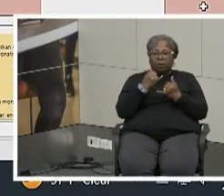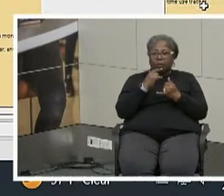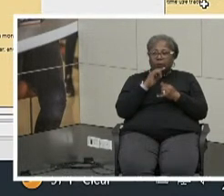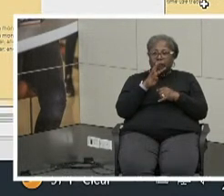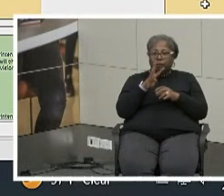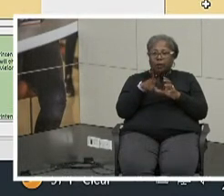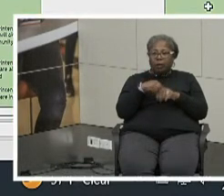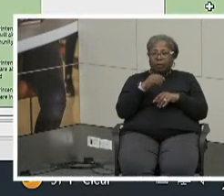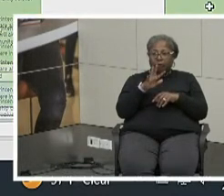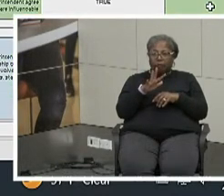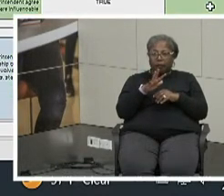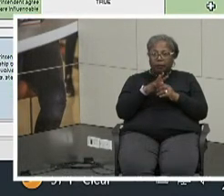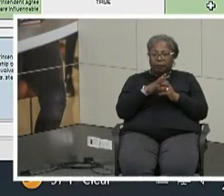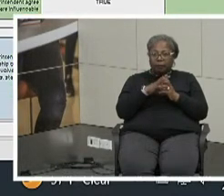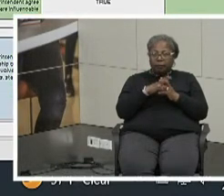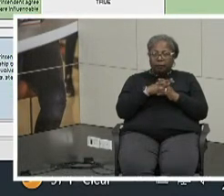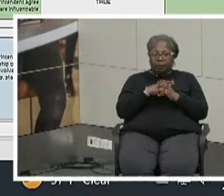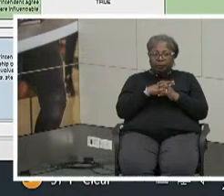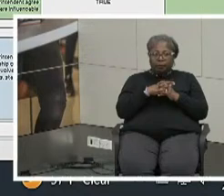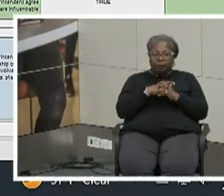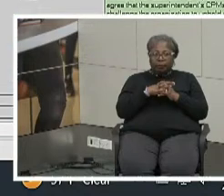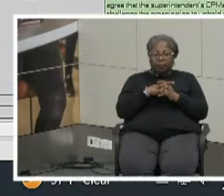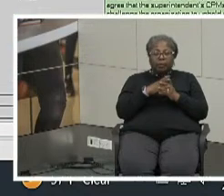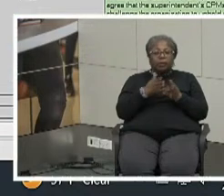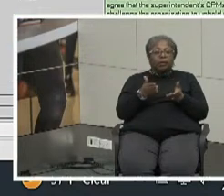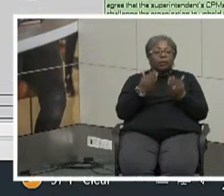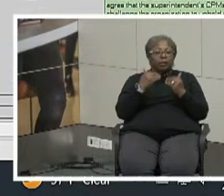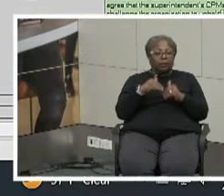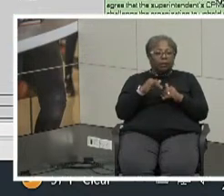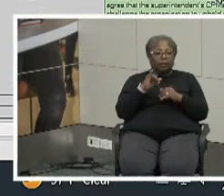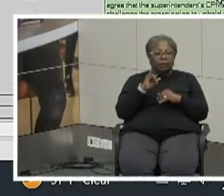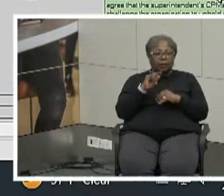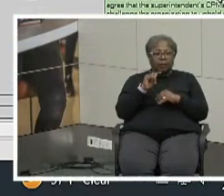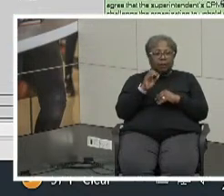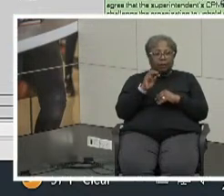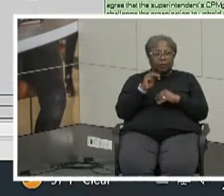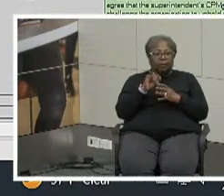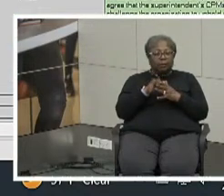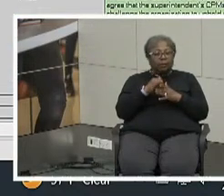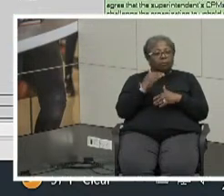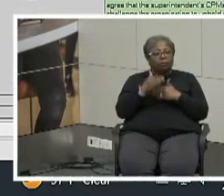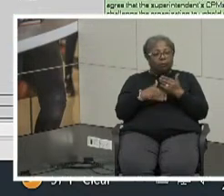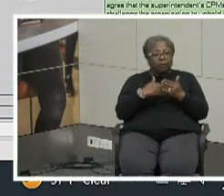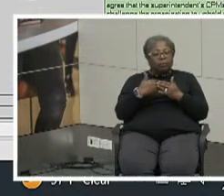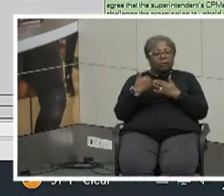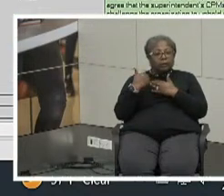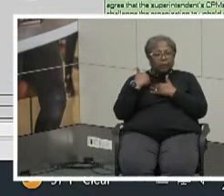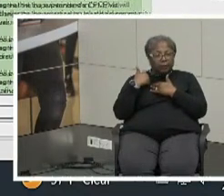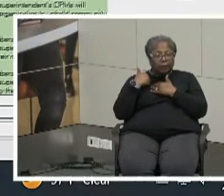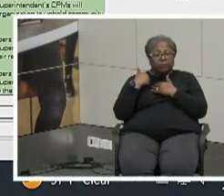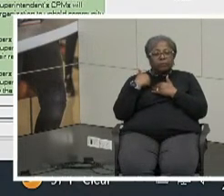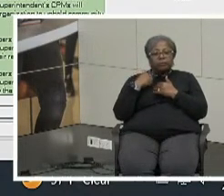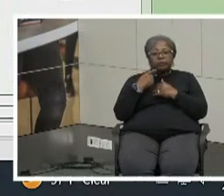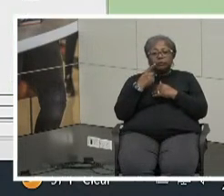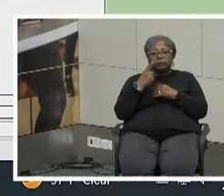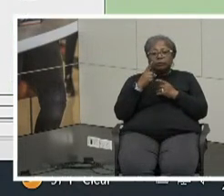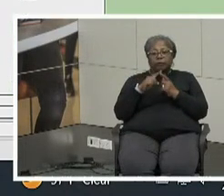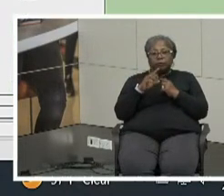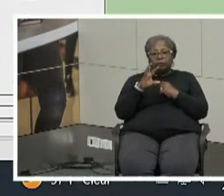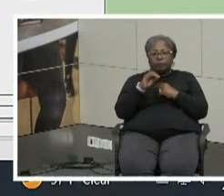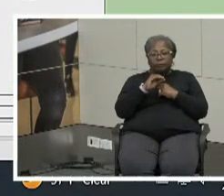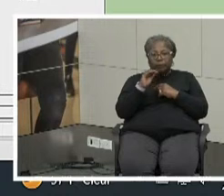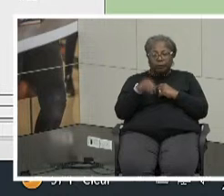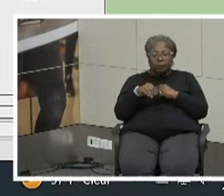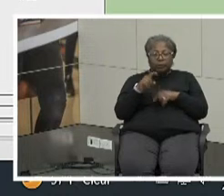out of five um on the next item item which is progress and accountability uh 1 to 50%